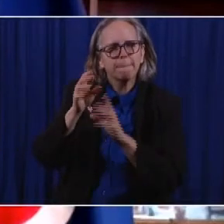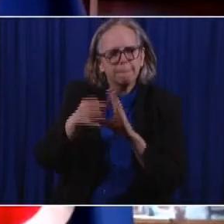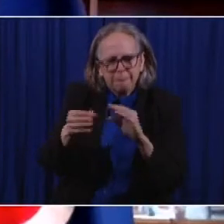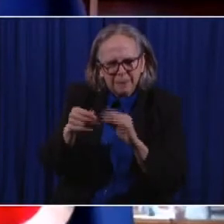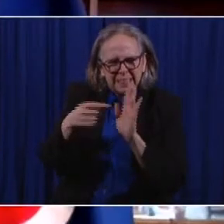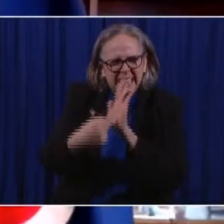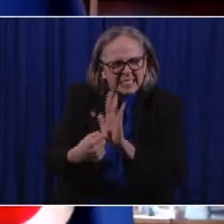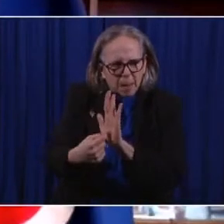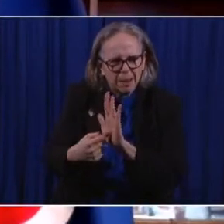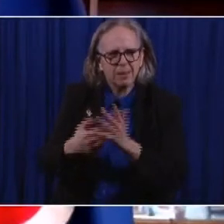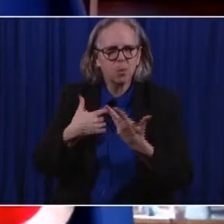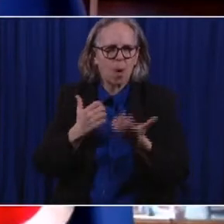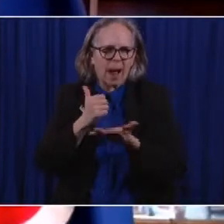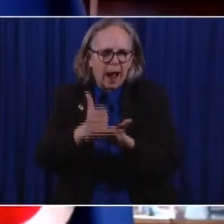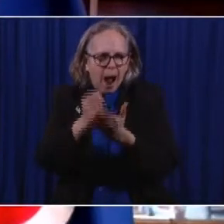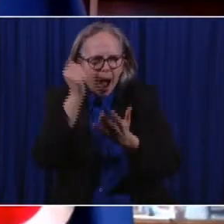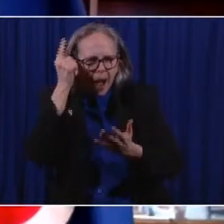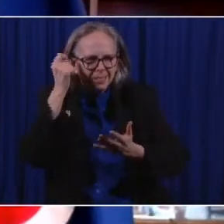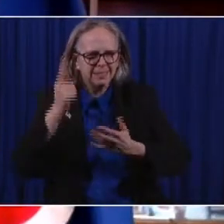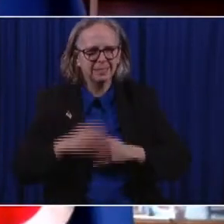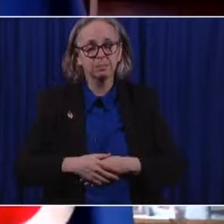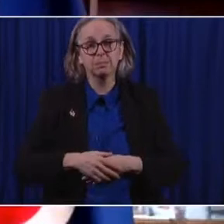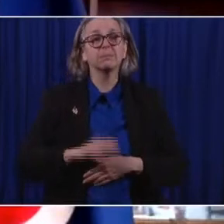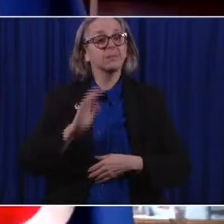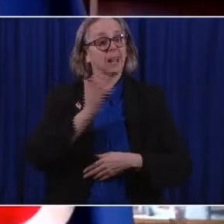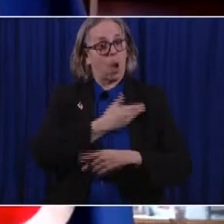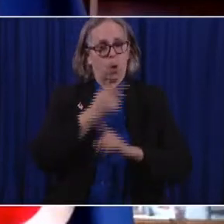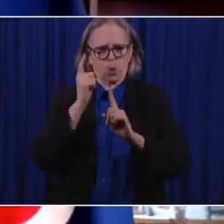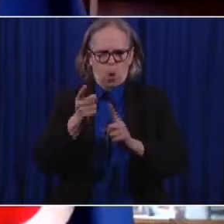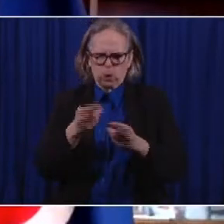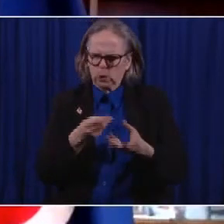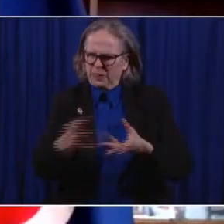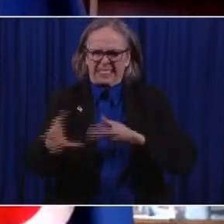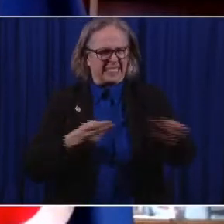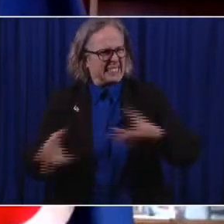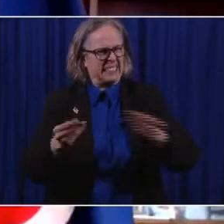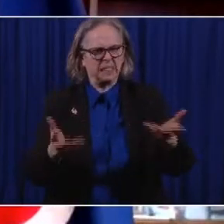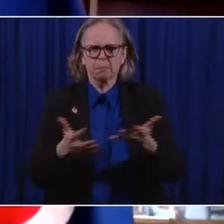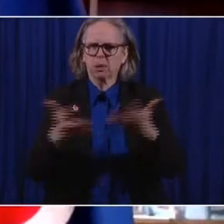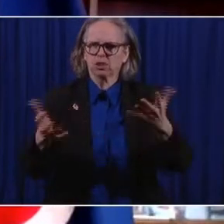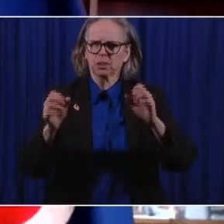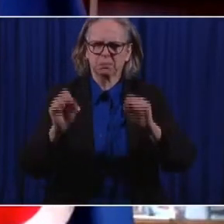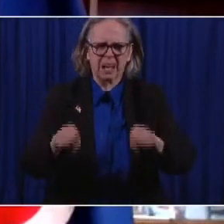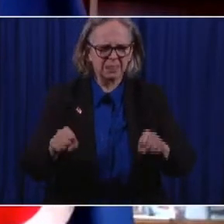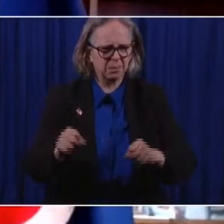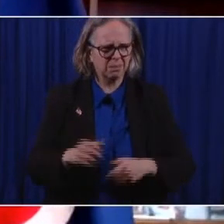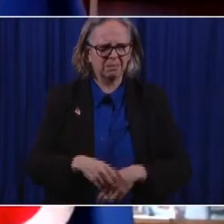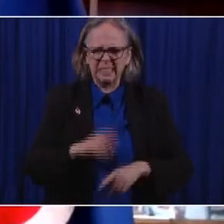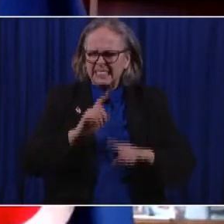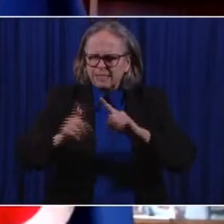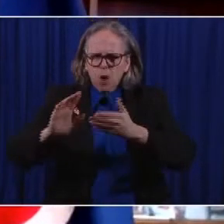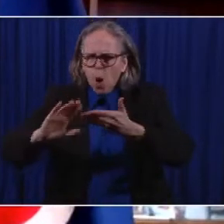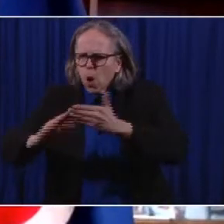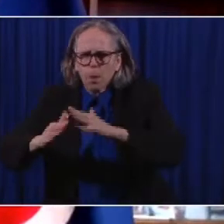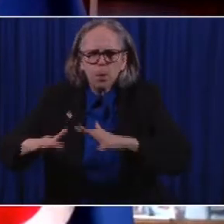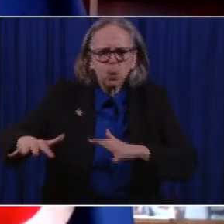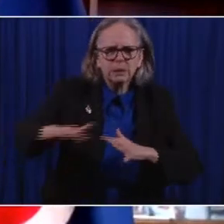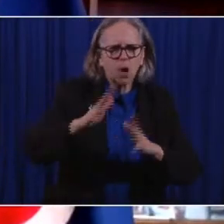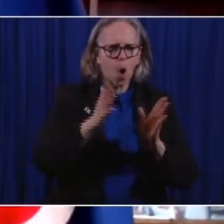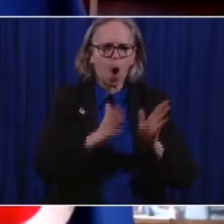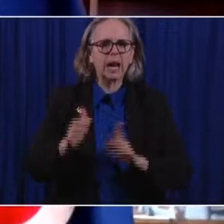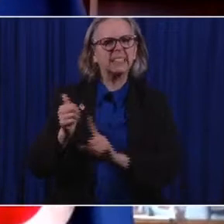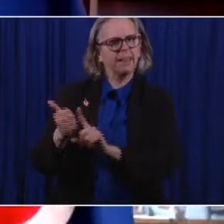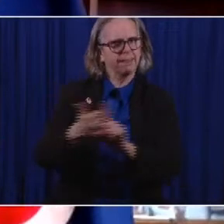possible. And these communities are organizing themselves, giving you a way to do that, making sure